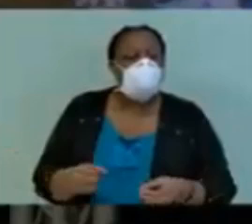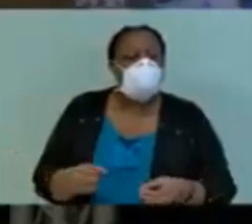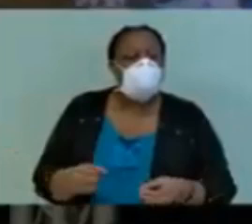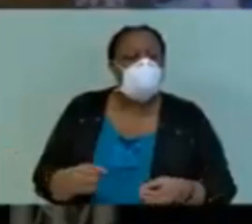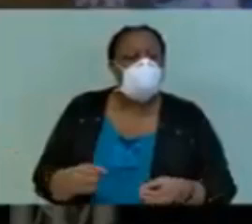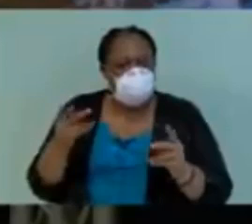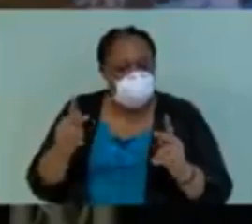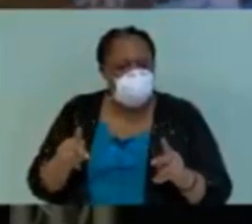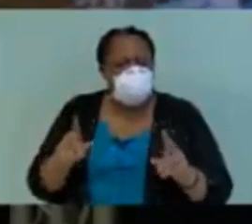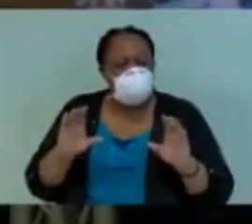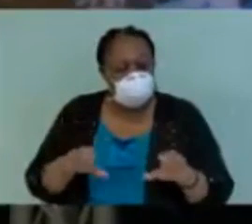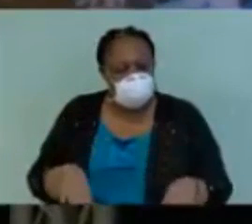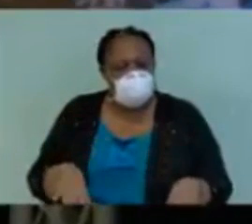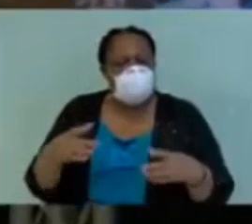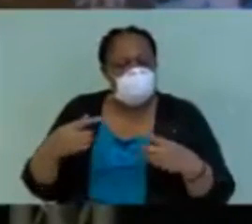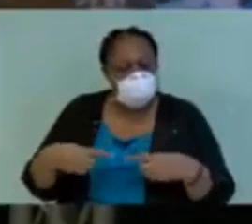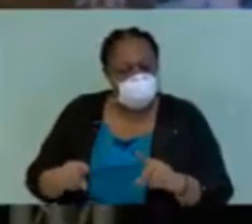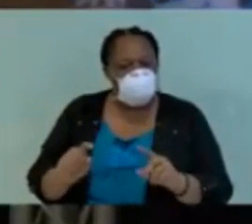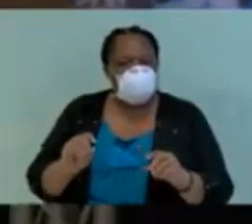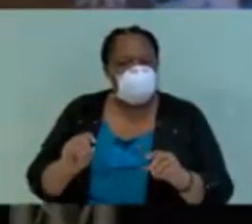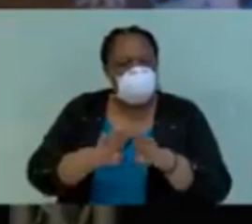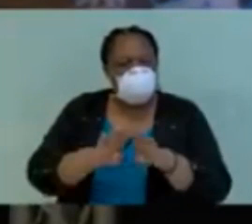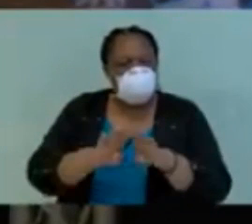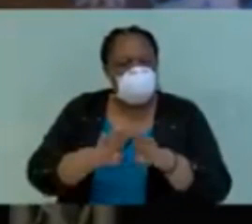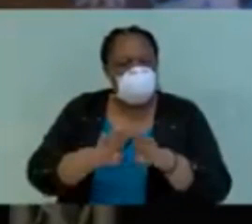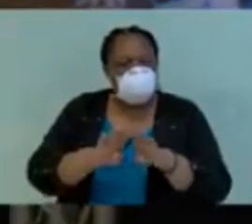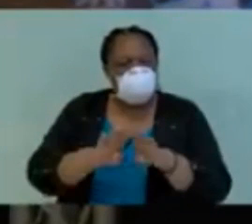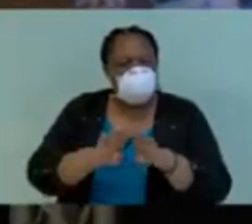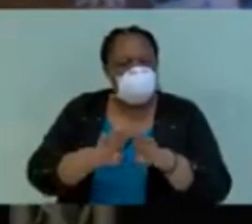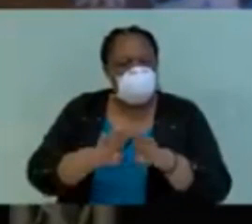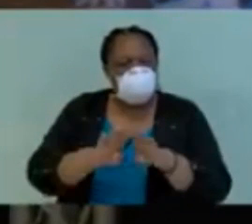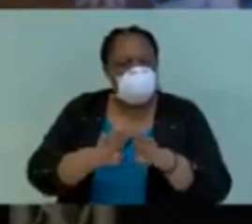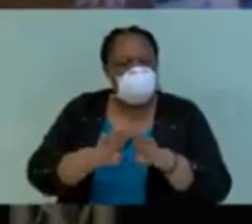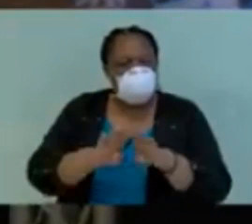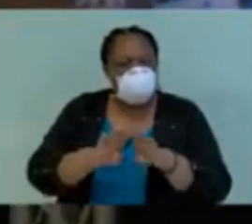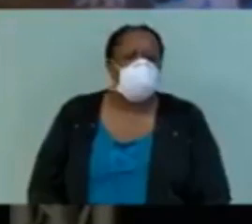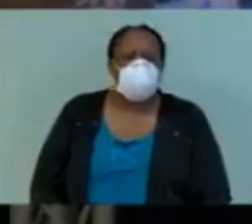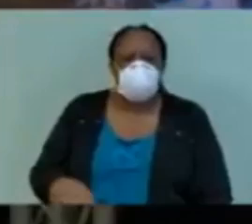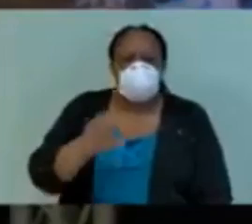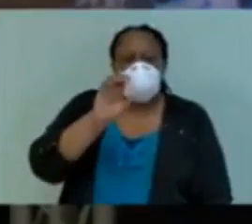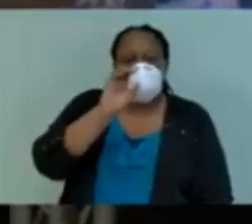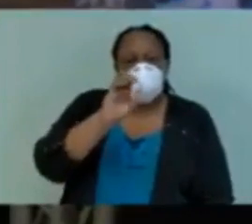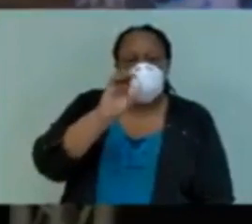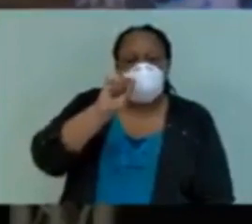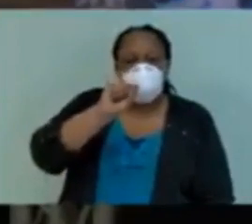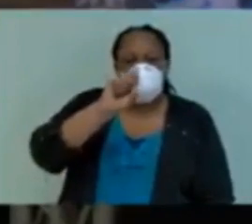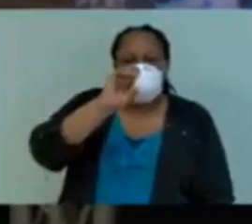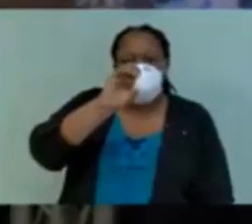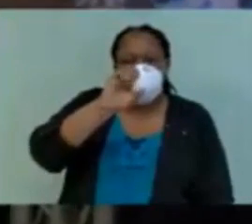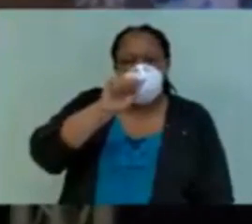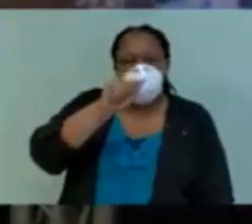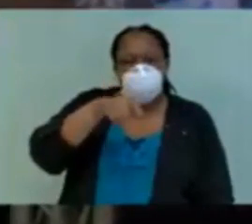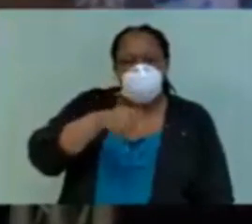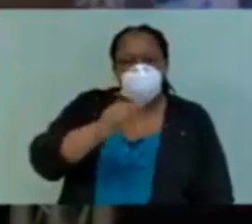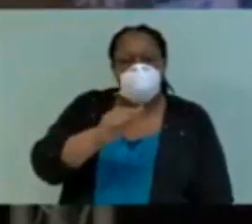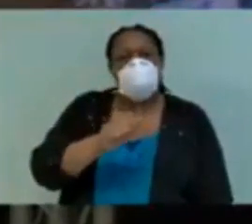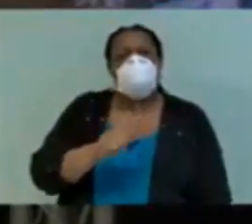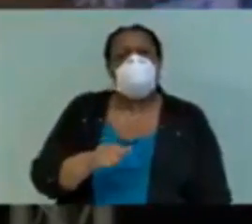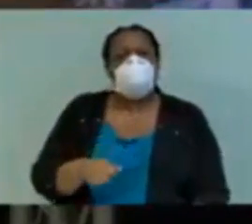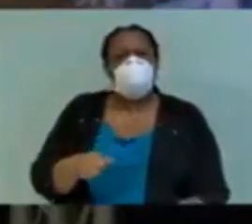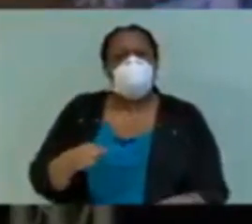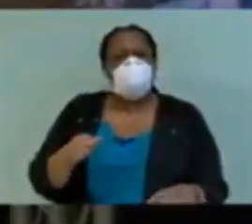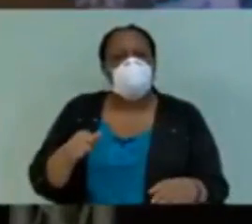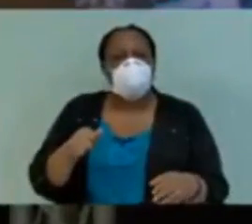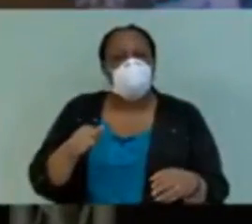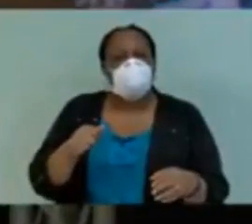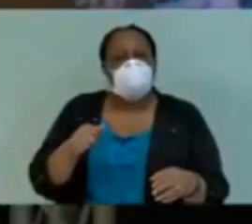private individuals were able to move cargo. Although in the initial stages of the curfew, preference was